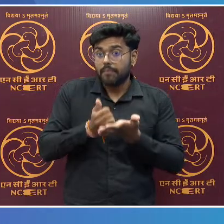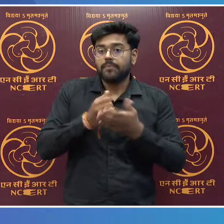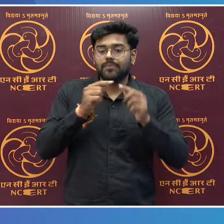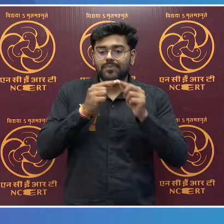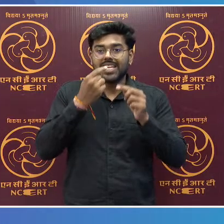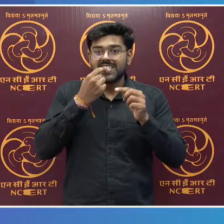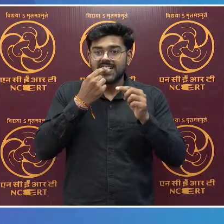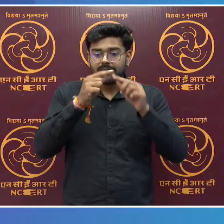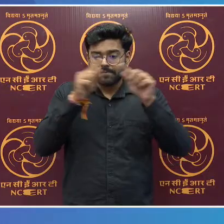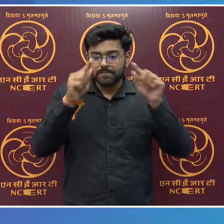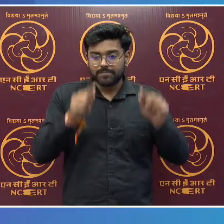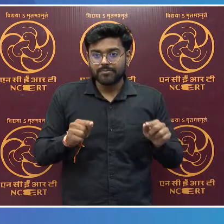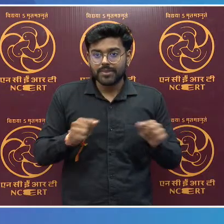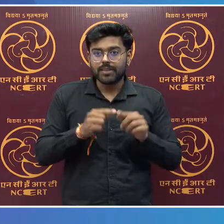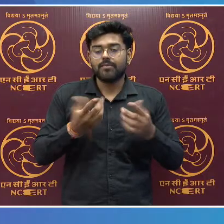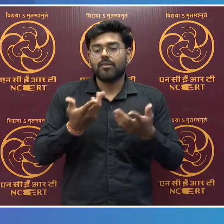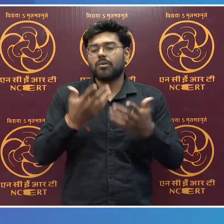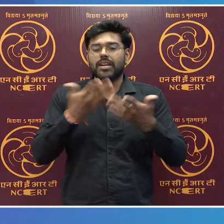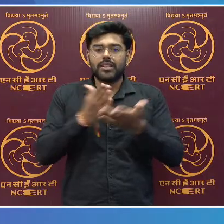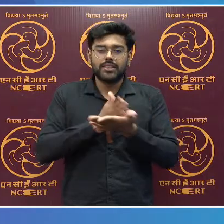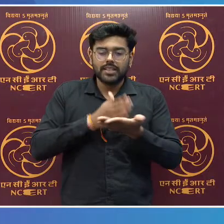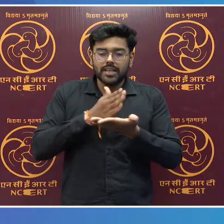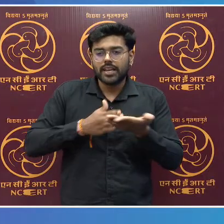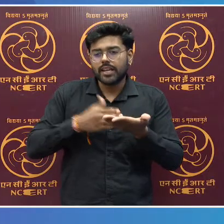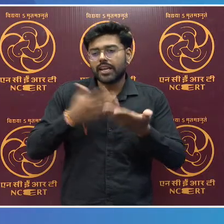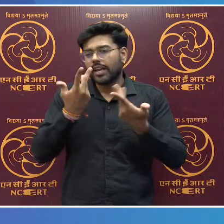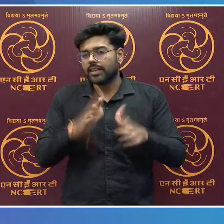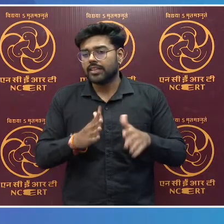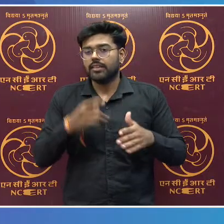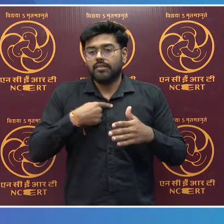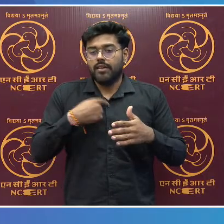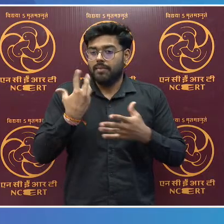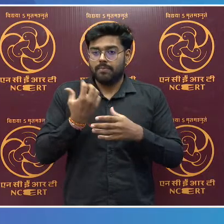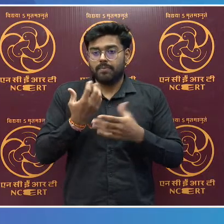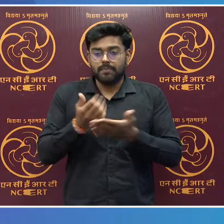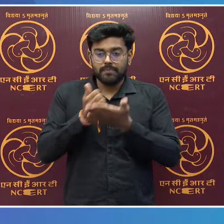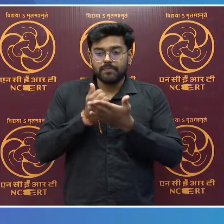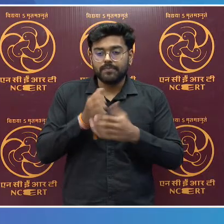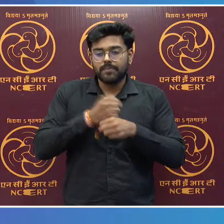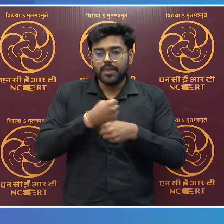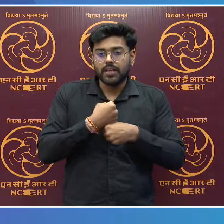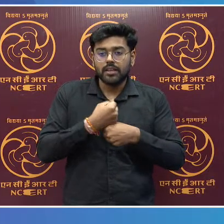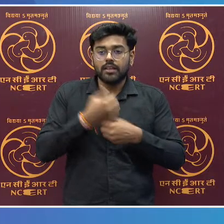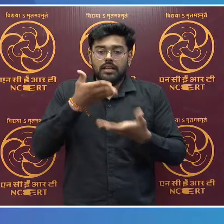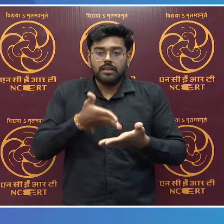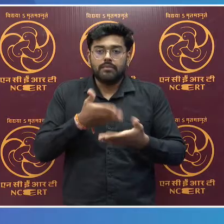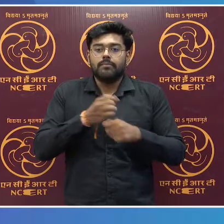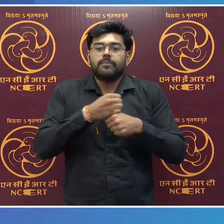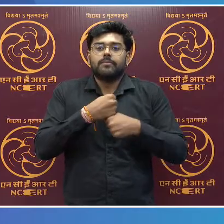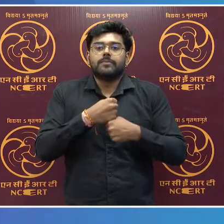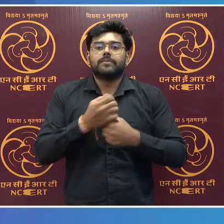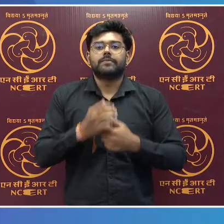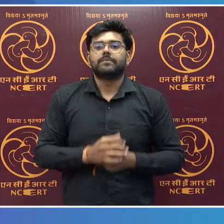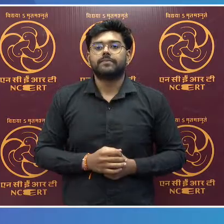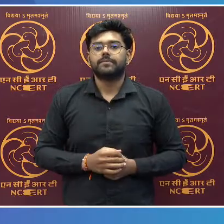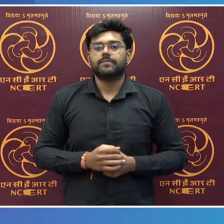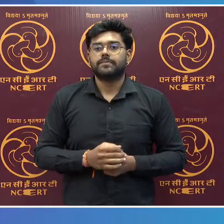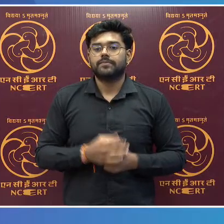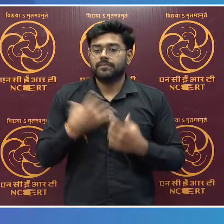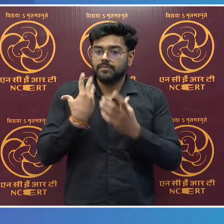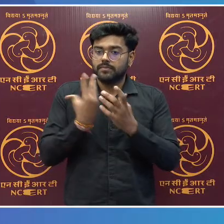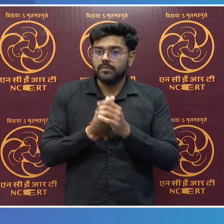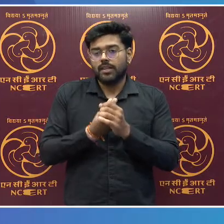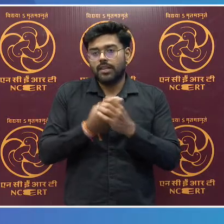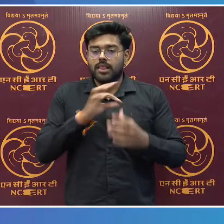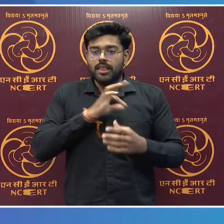breads or the cakes or whatever we are making. It is helping them to be fluffy, right? We like bread